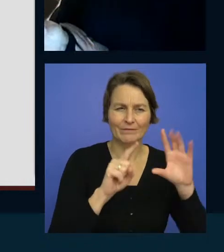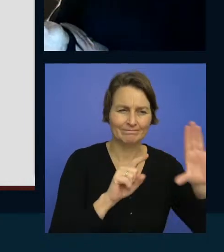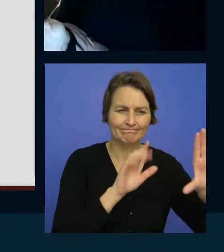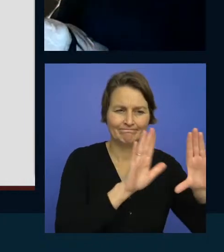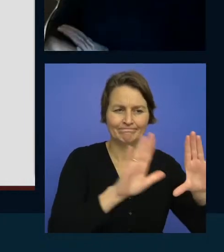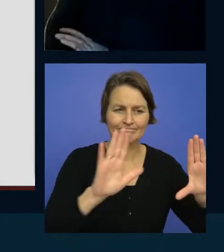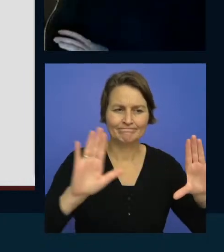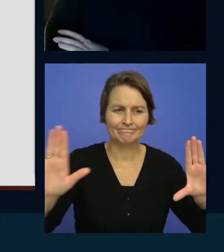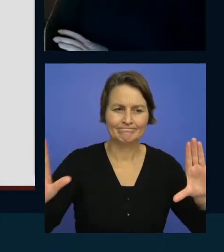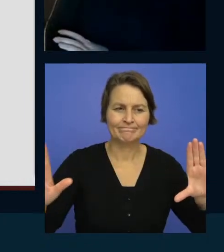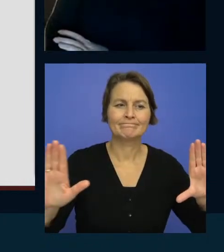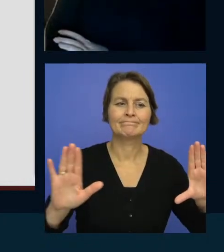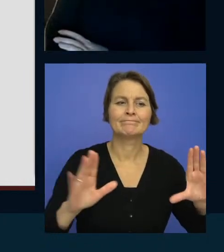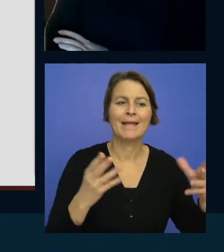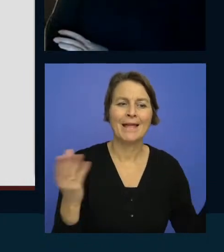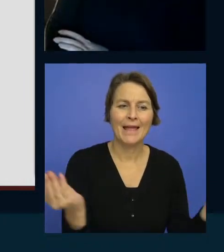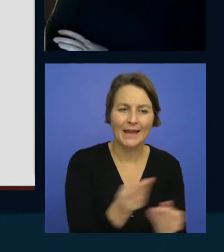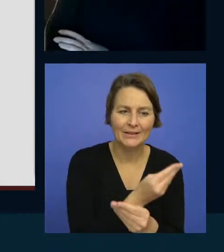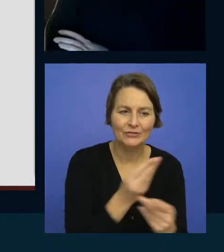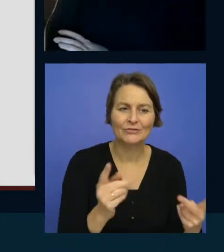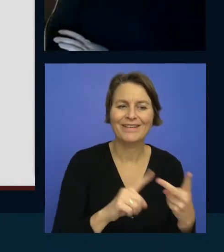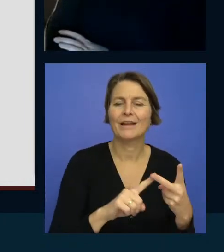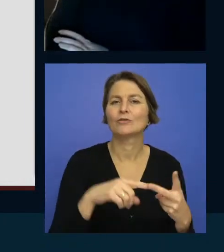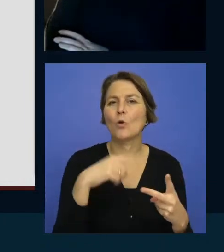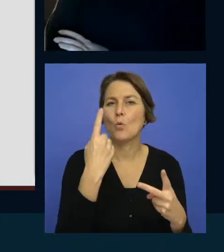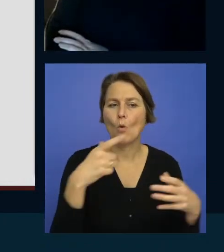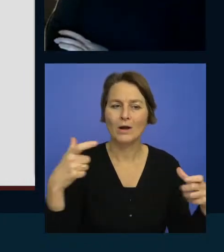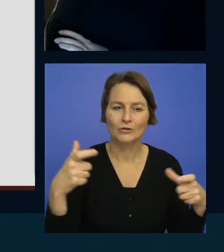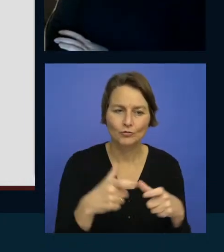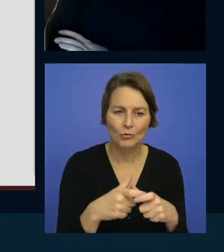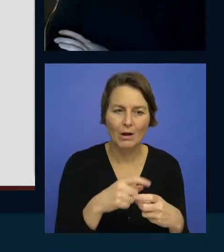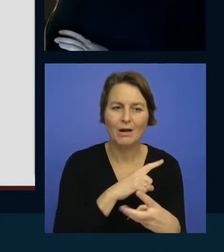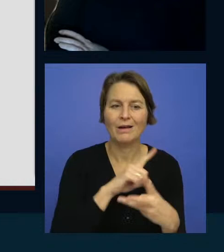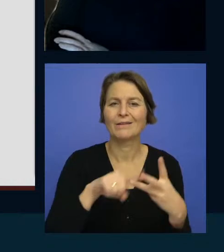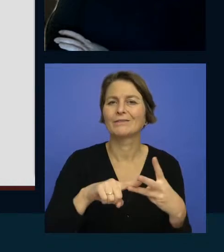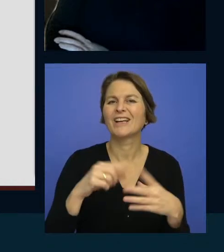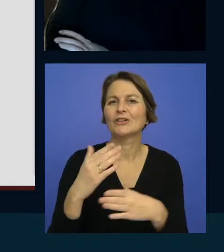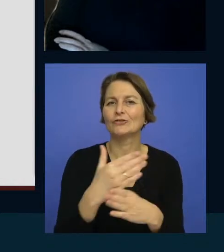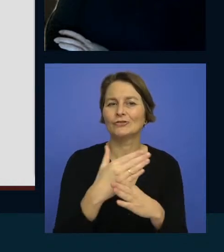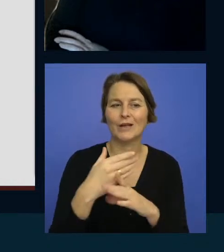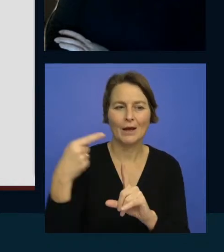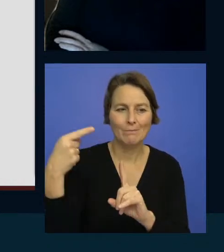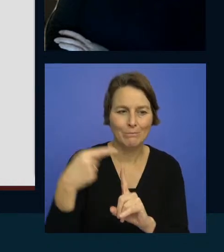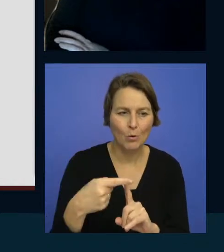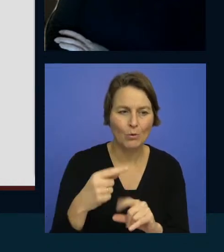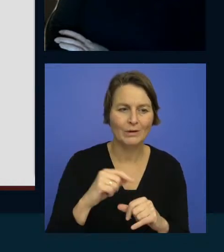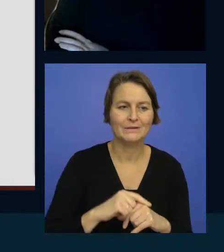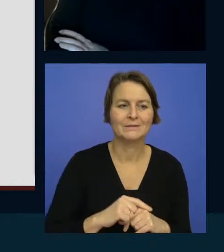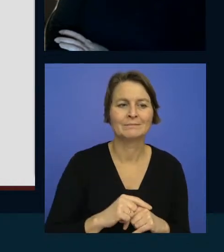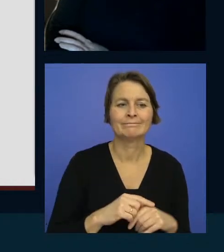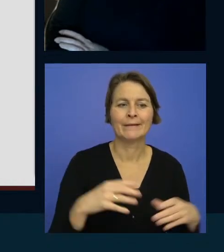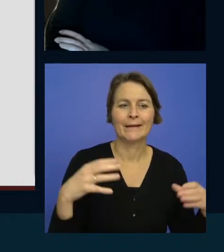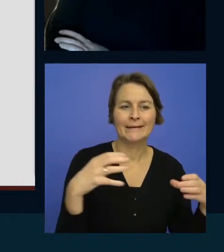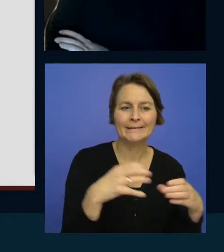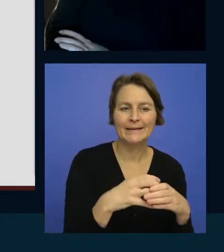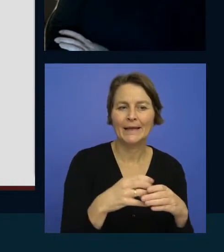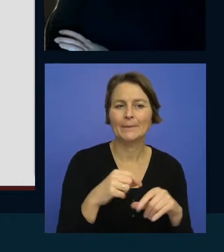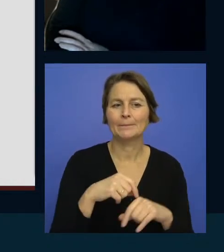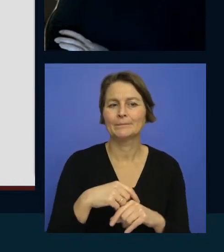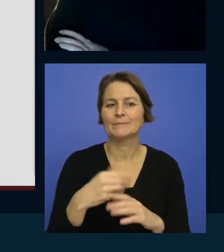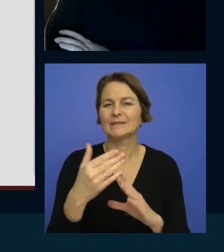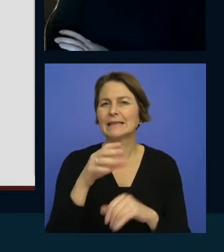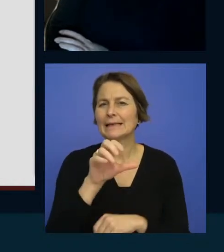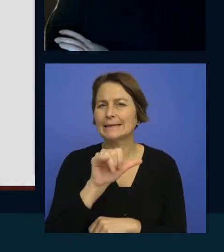and Skype for Business. So there are definitely some pre-made Teams insights for you within this